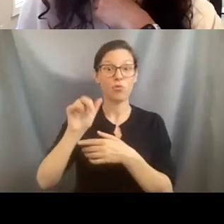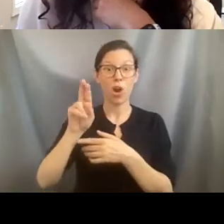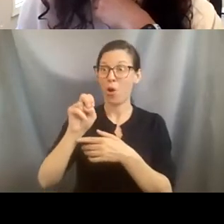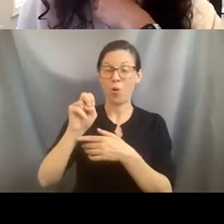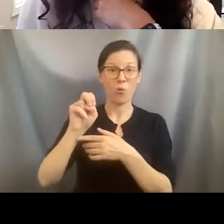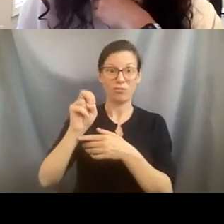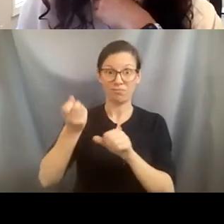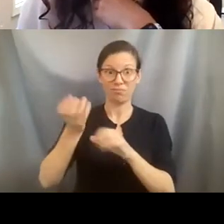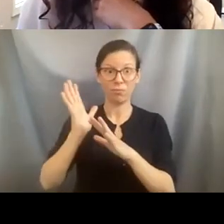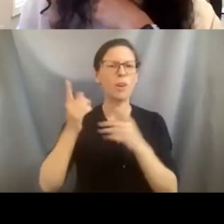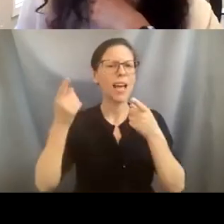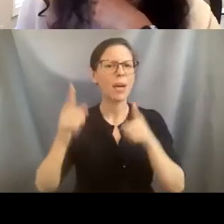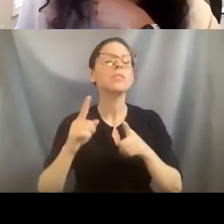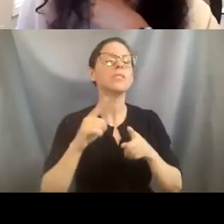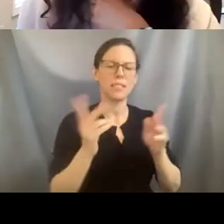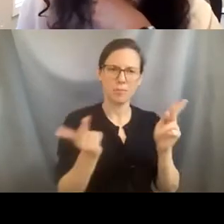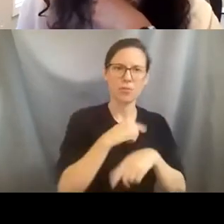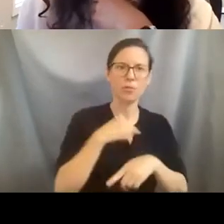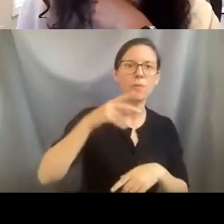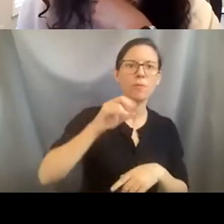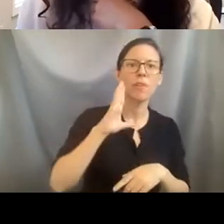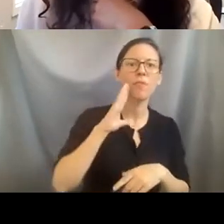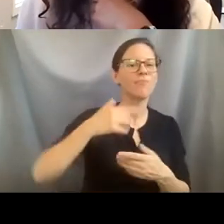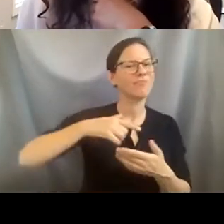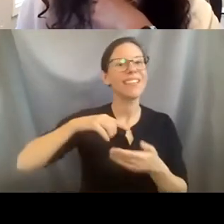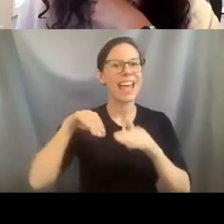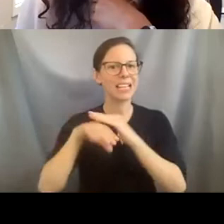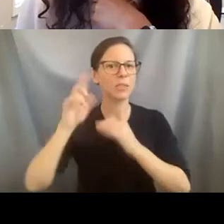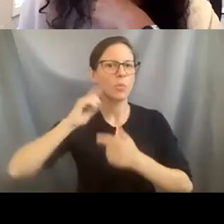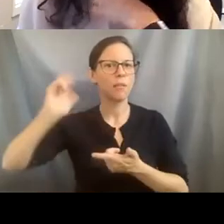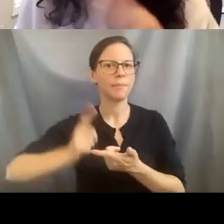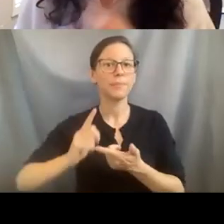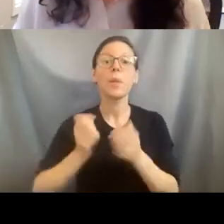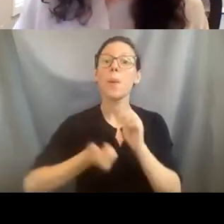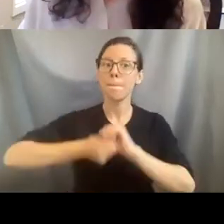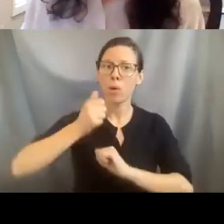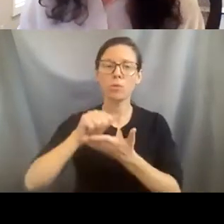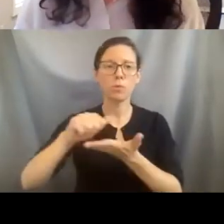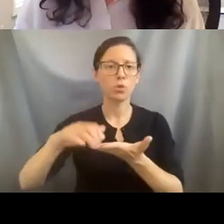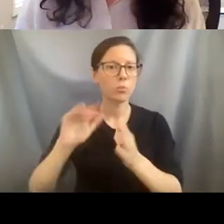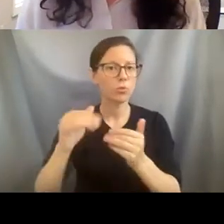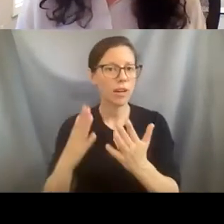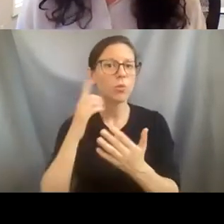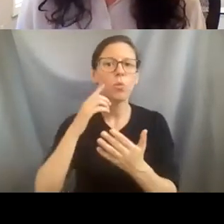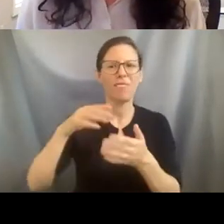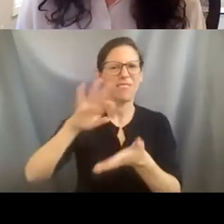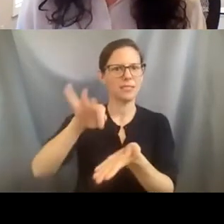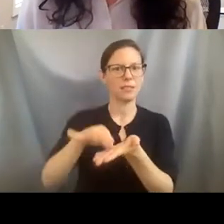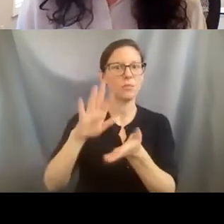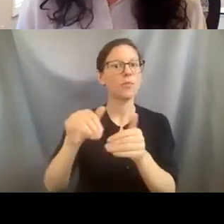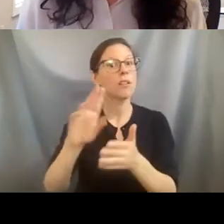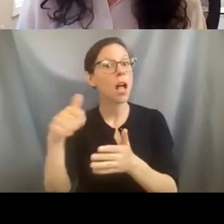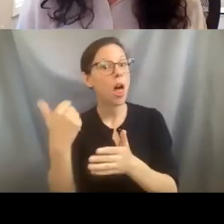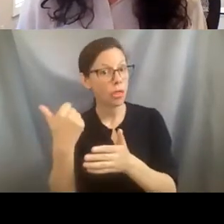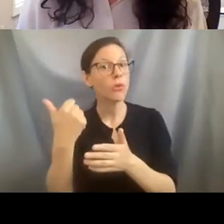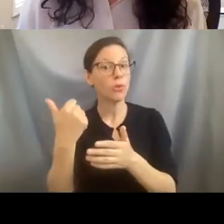a lack of access. Most of the abortion providers or abortion facilities provide other services that have always been